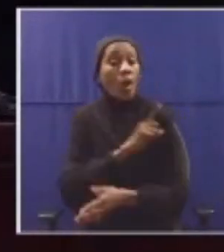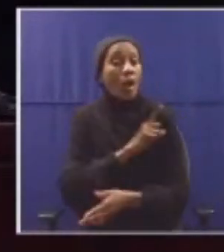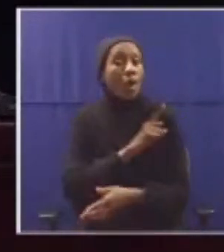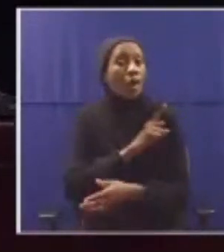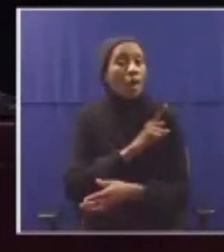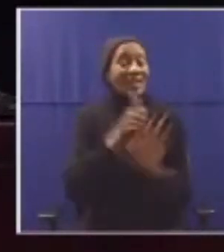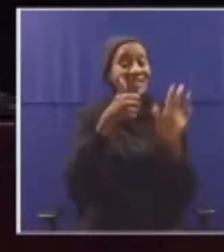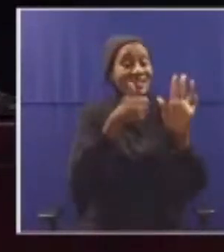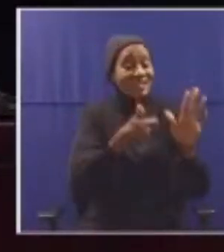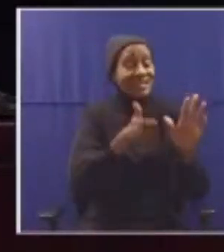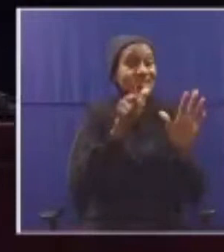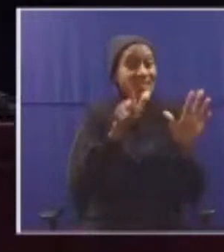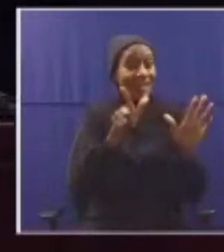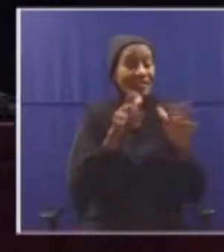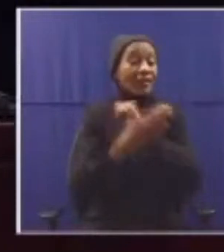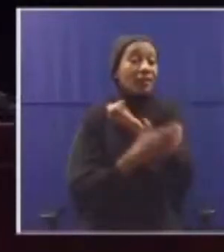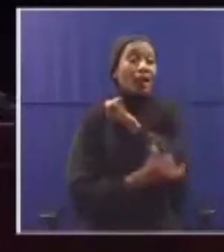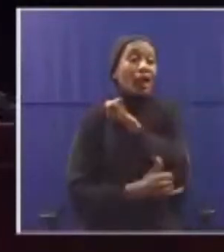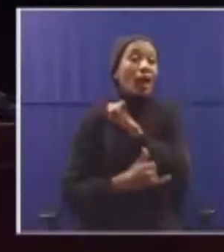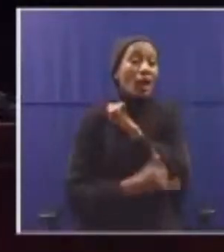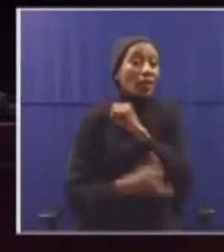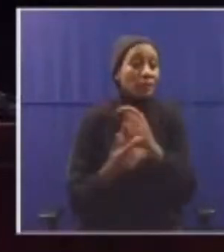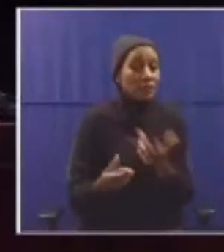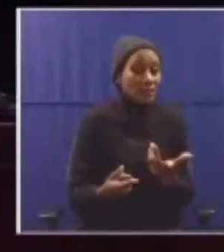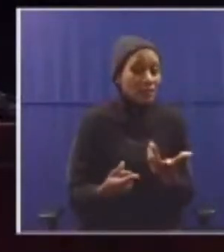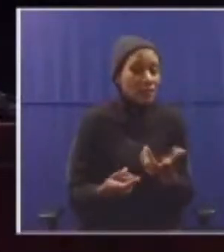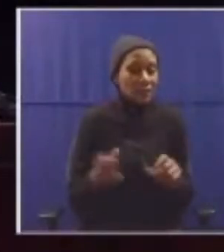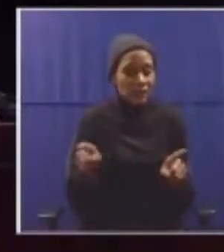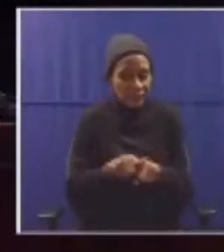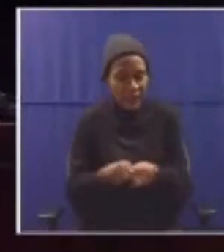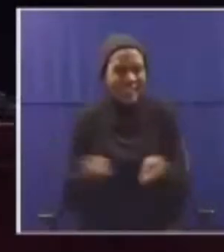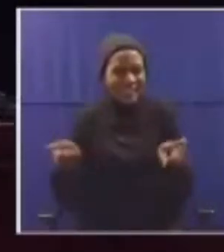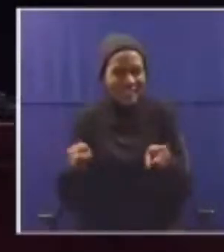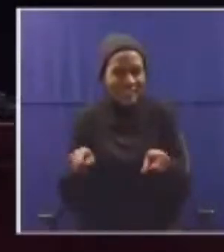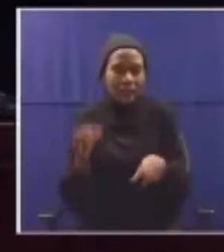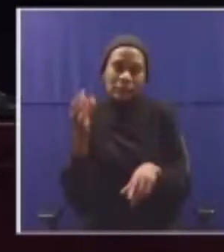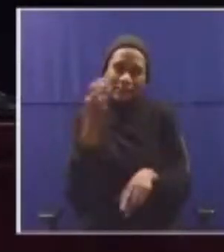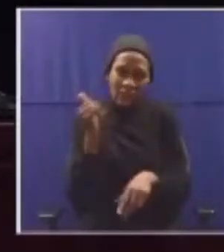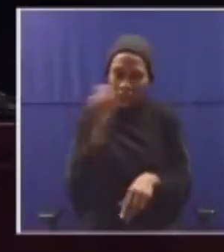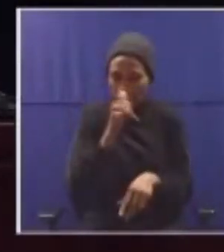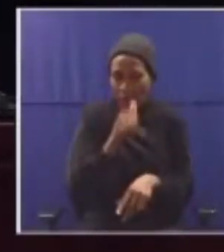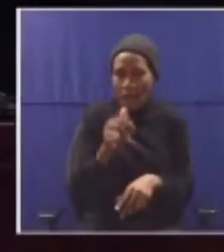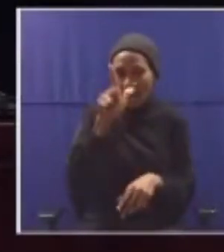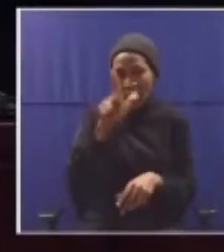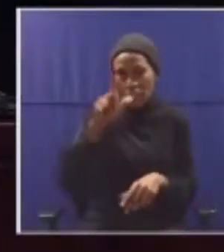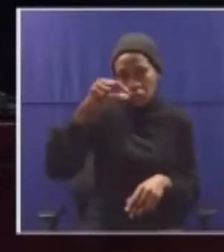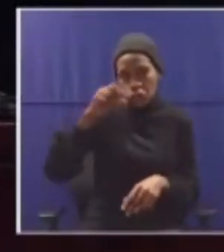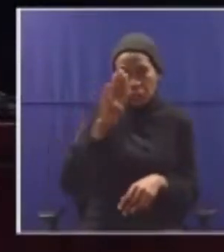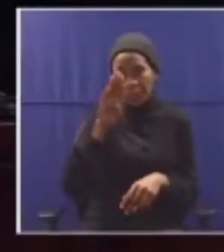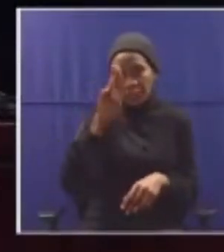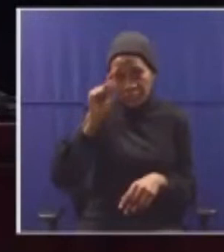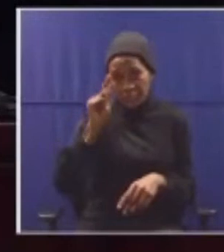the 67 countries in question criminalizes